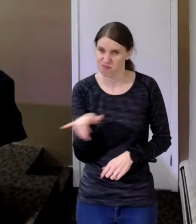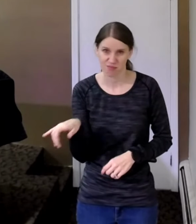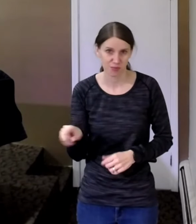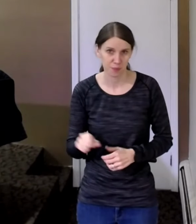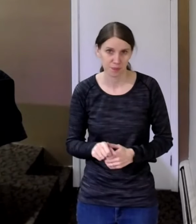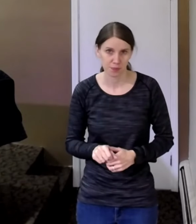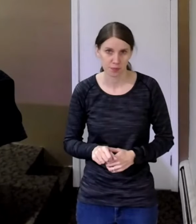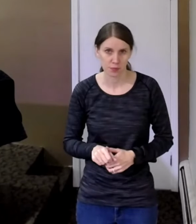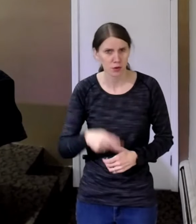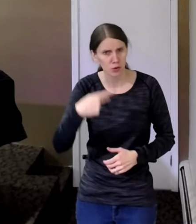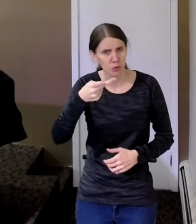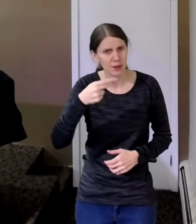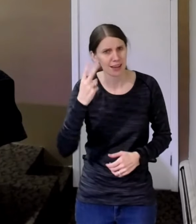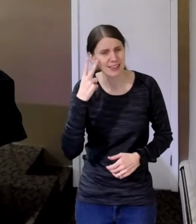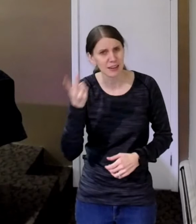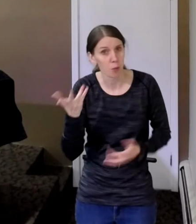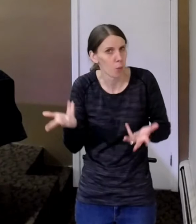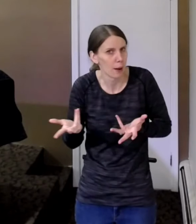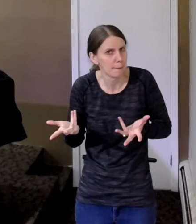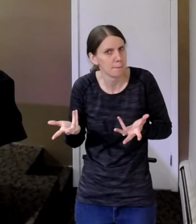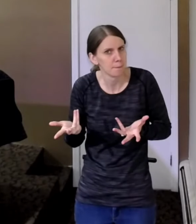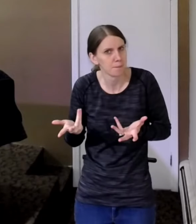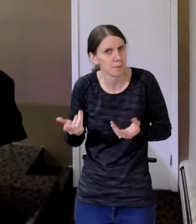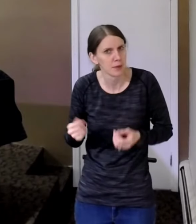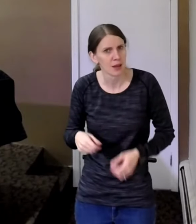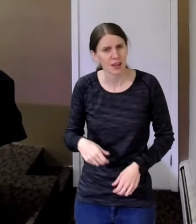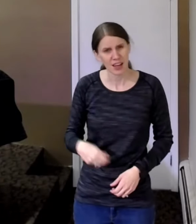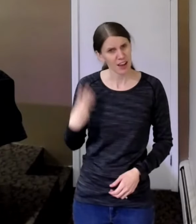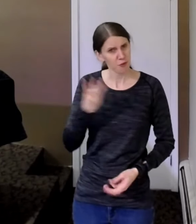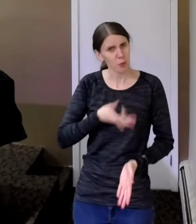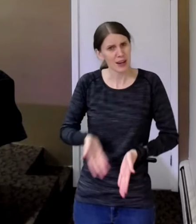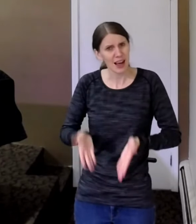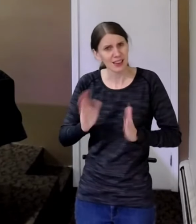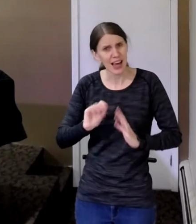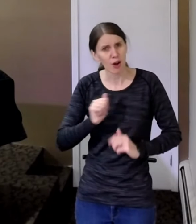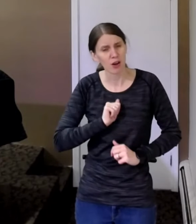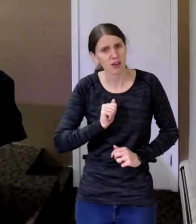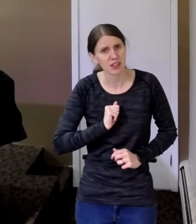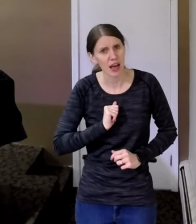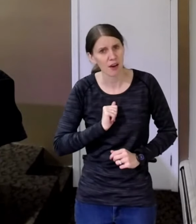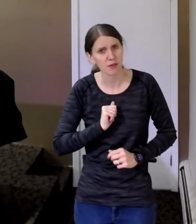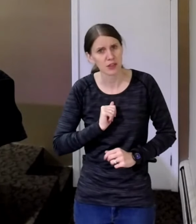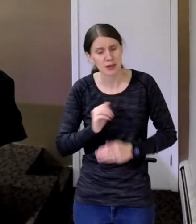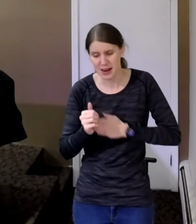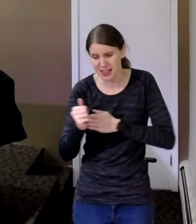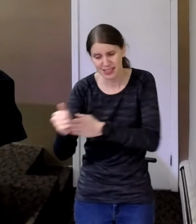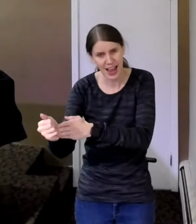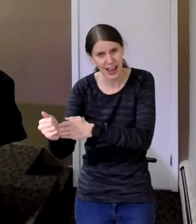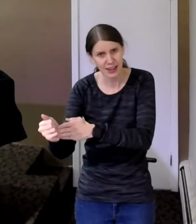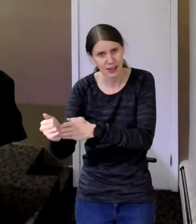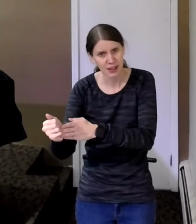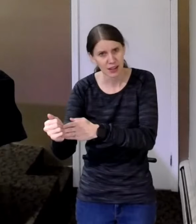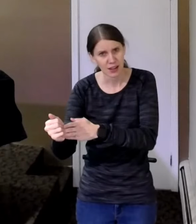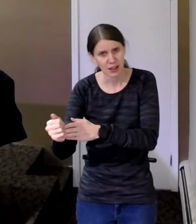So what do we see? Have we allowed ourselves to be driven by